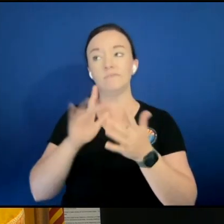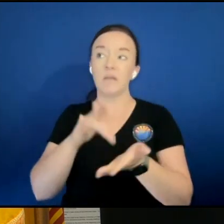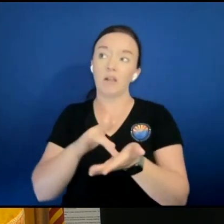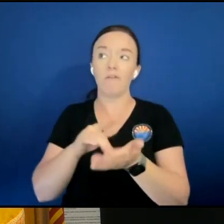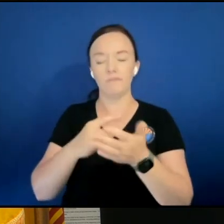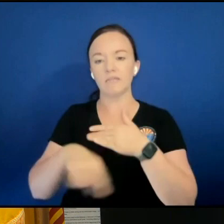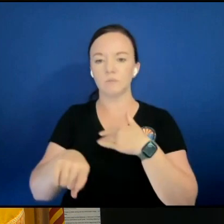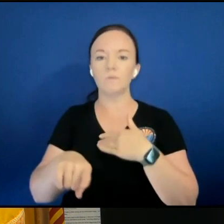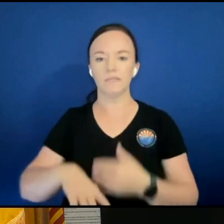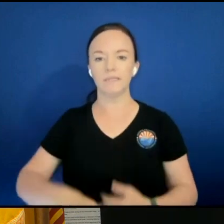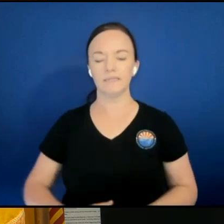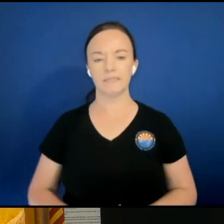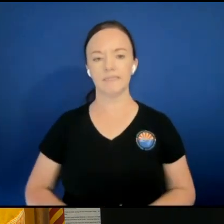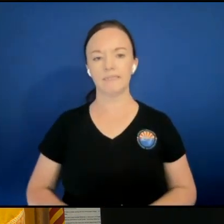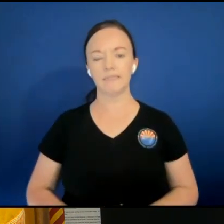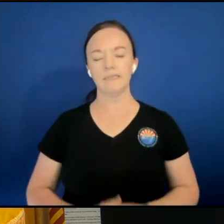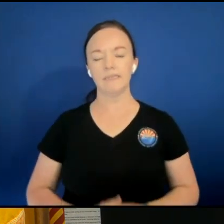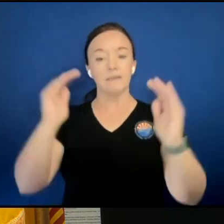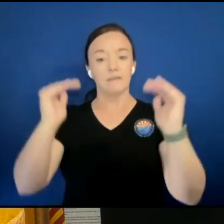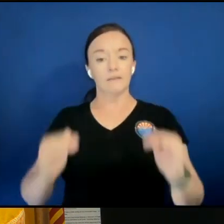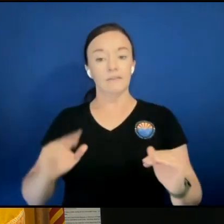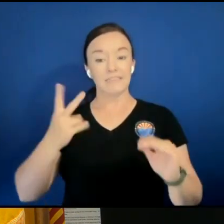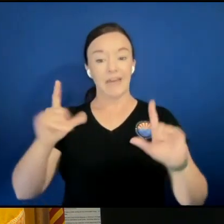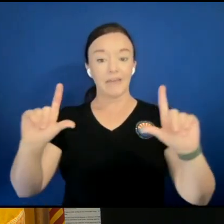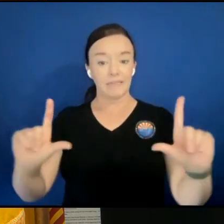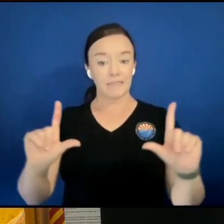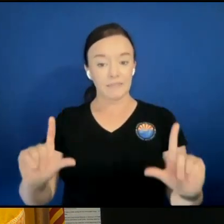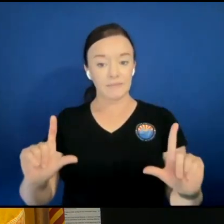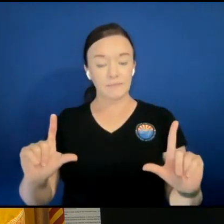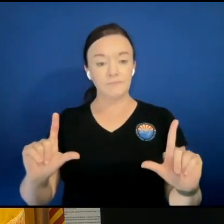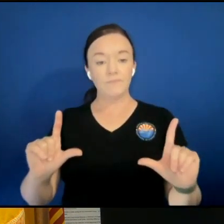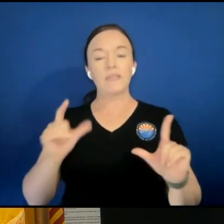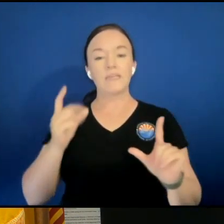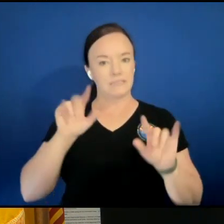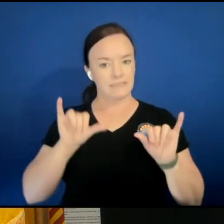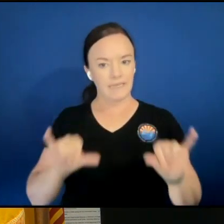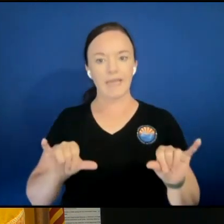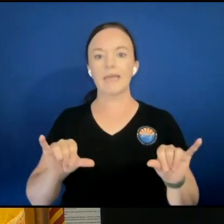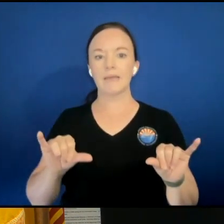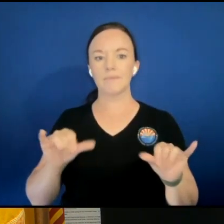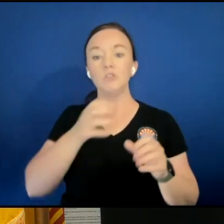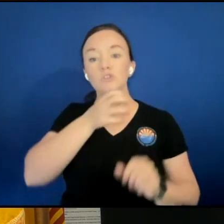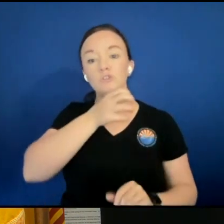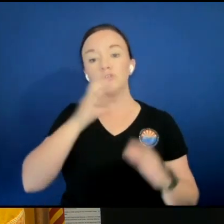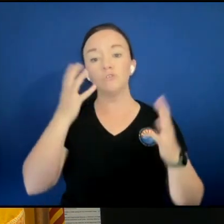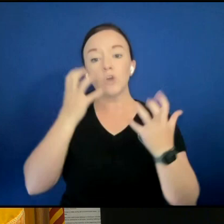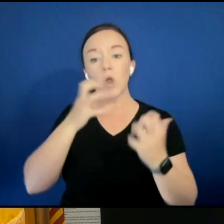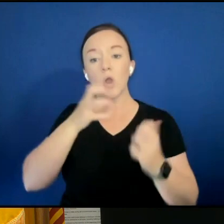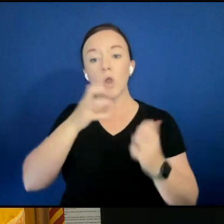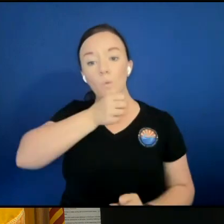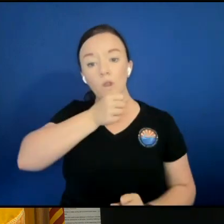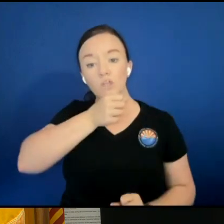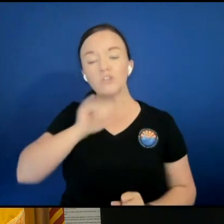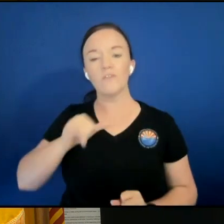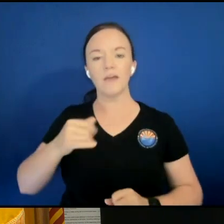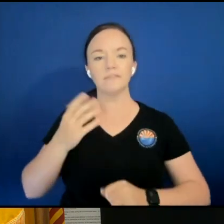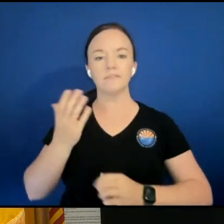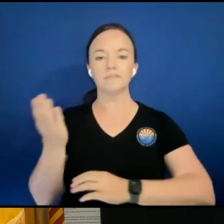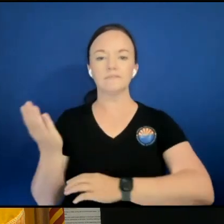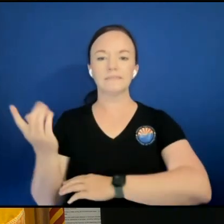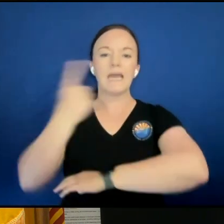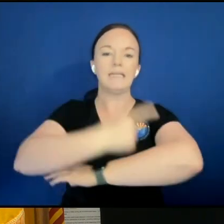week. You'll see that same trend in our humidities, where these darker oranges are our daytime